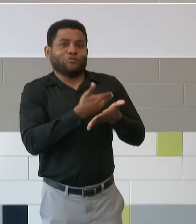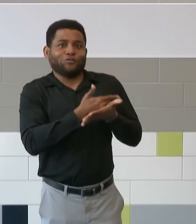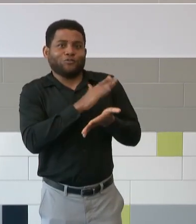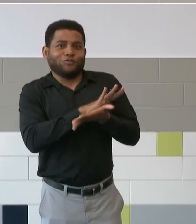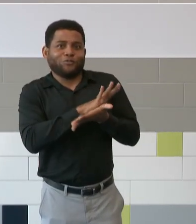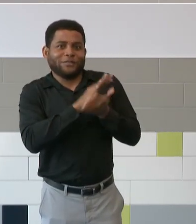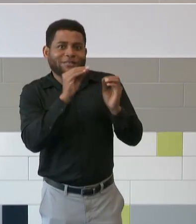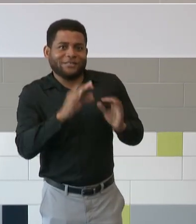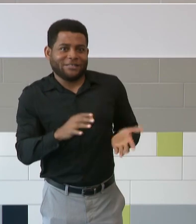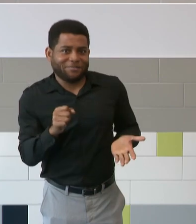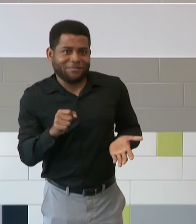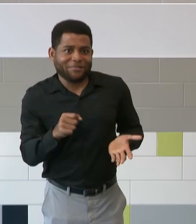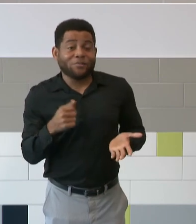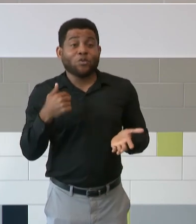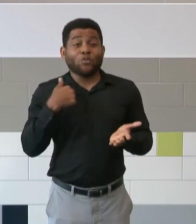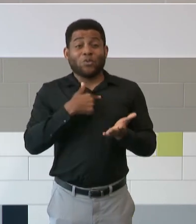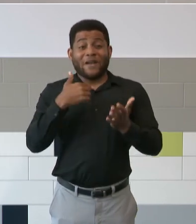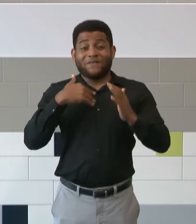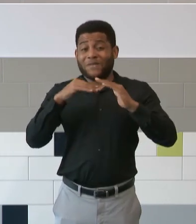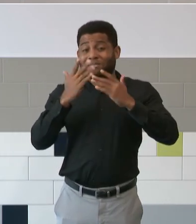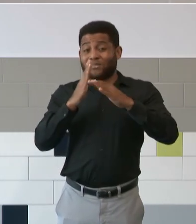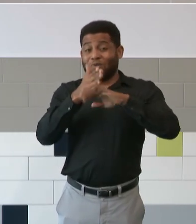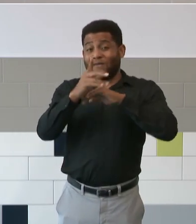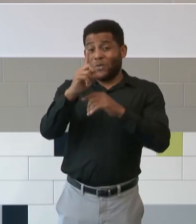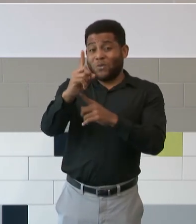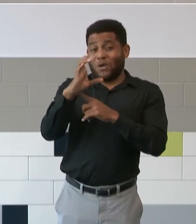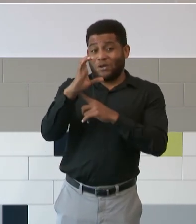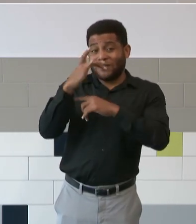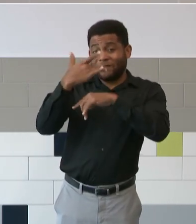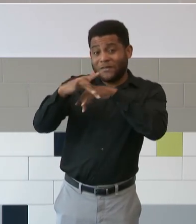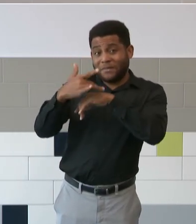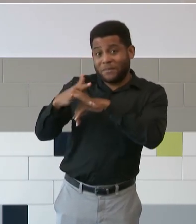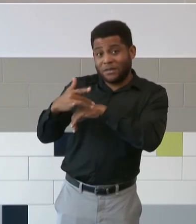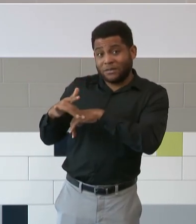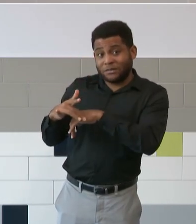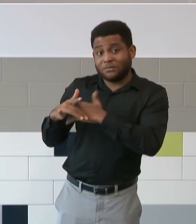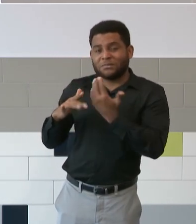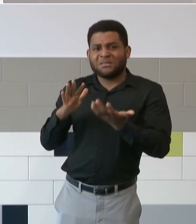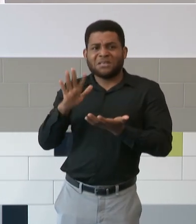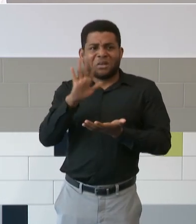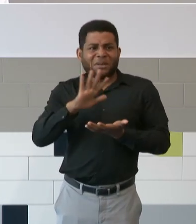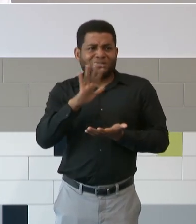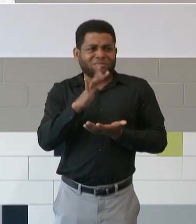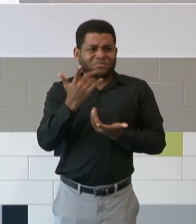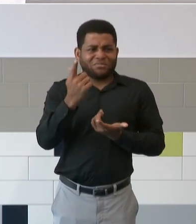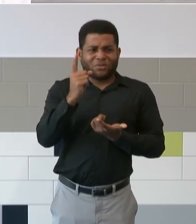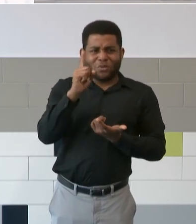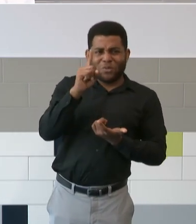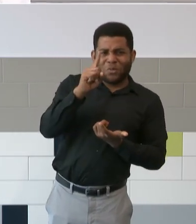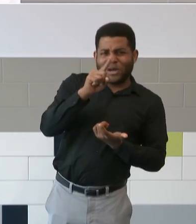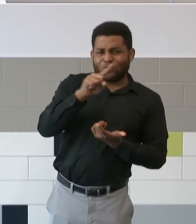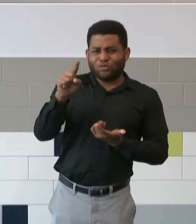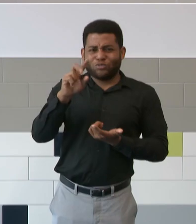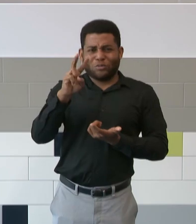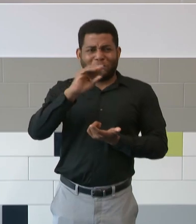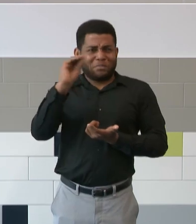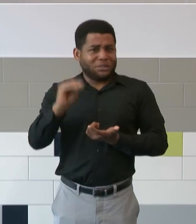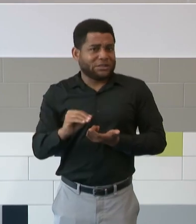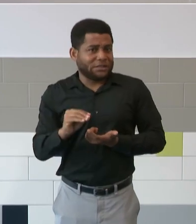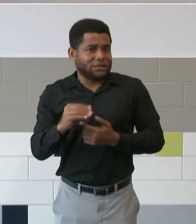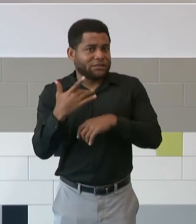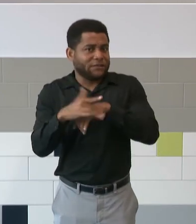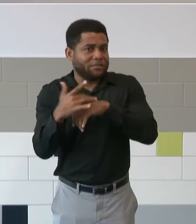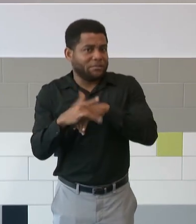across the district, which represent about 1 to 2% of our workforce. So excited that we are coming in